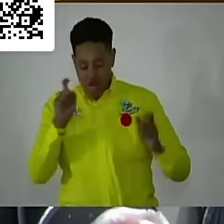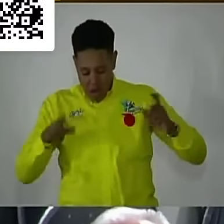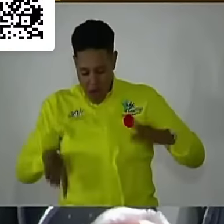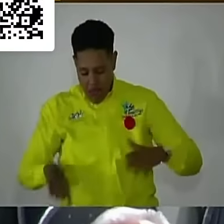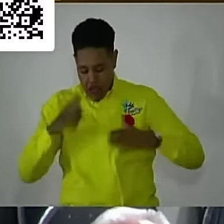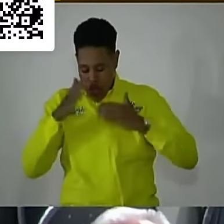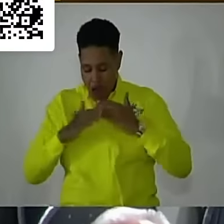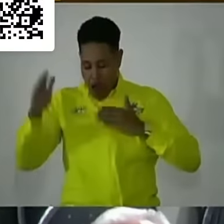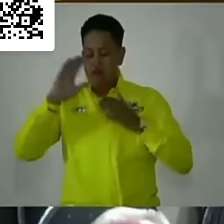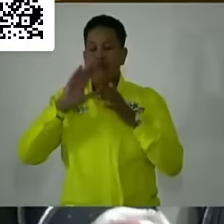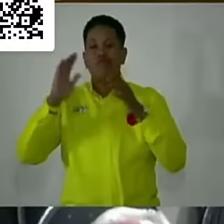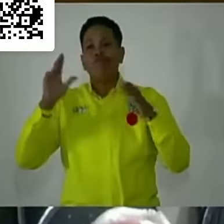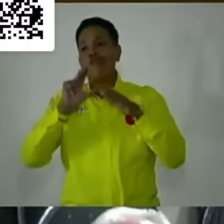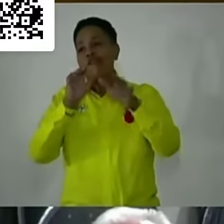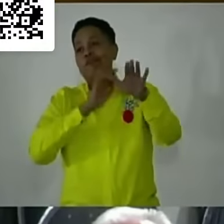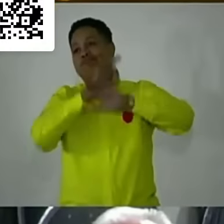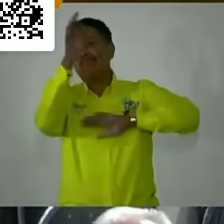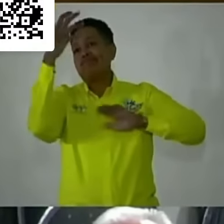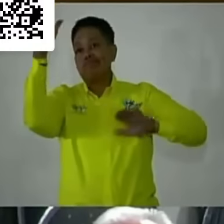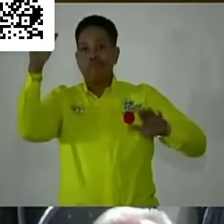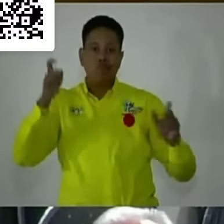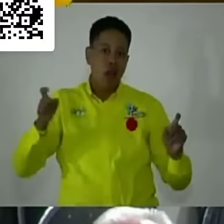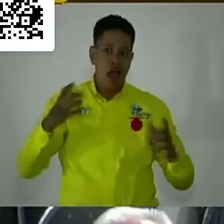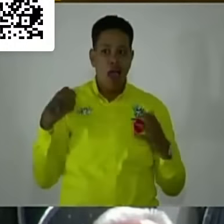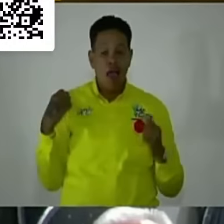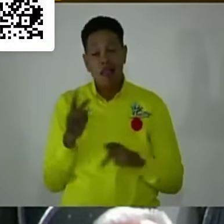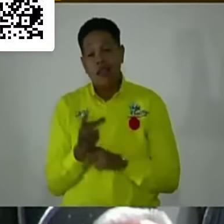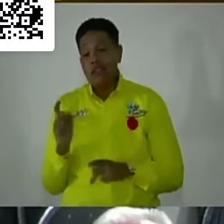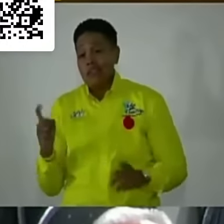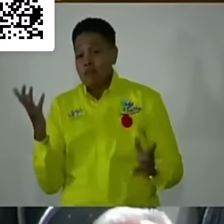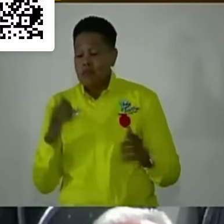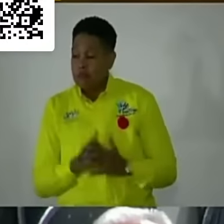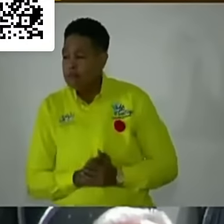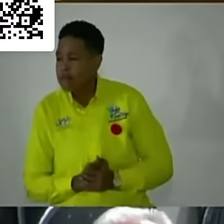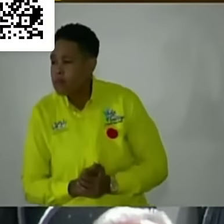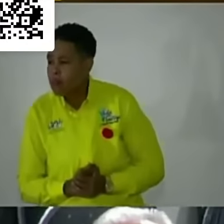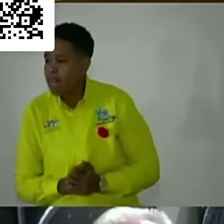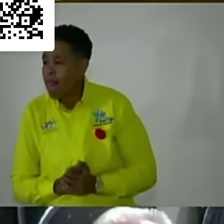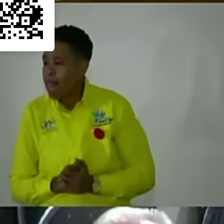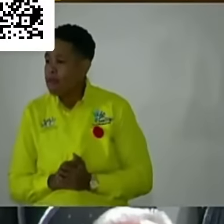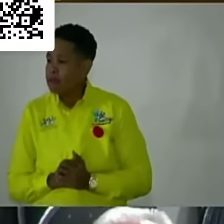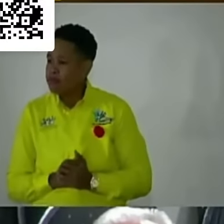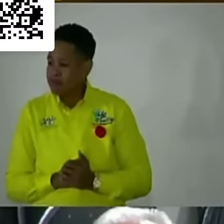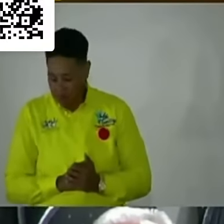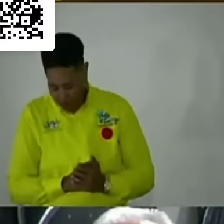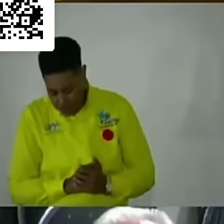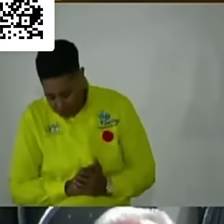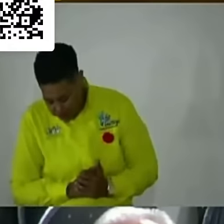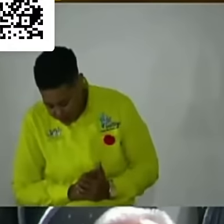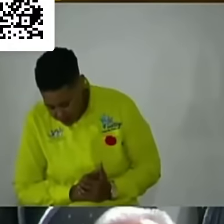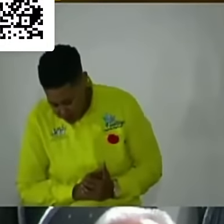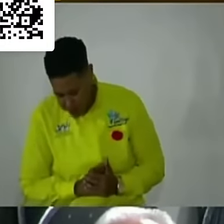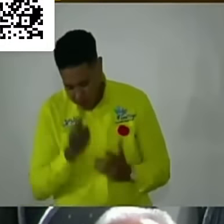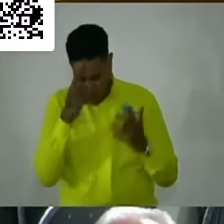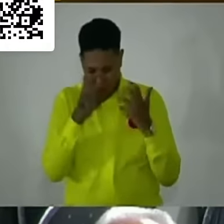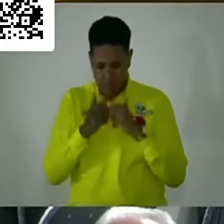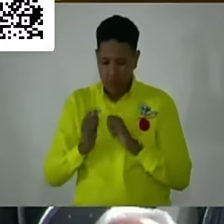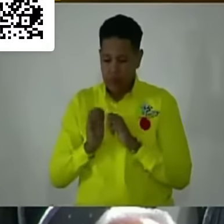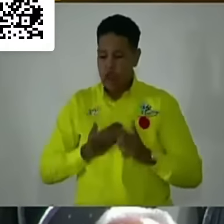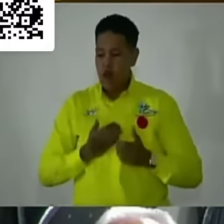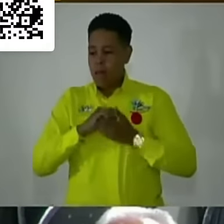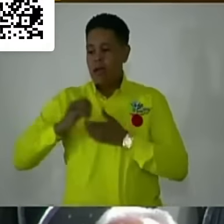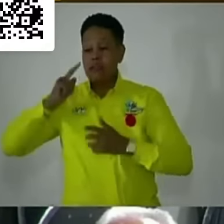in the aftermath of the storm. We have, in collaboration with our partners, it is our target